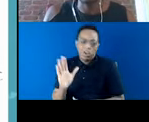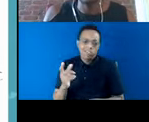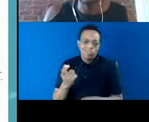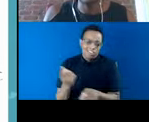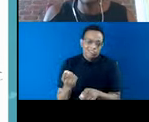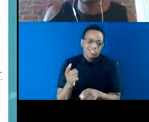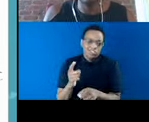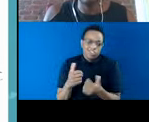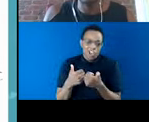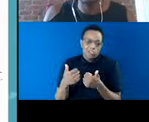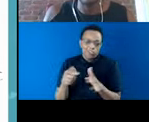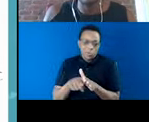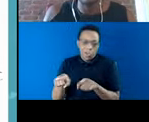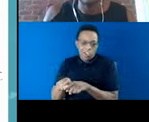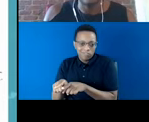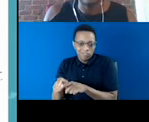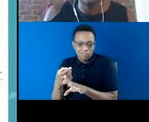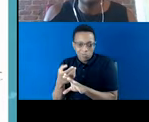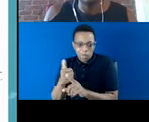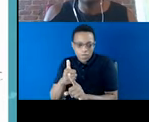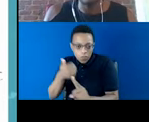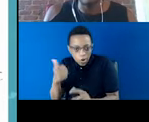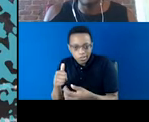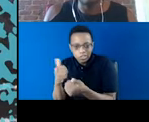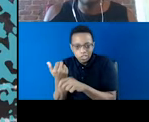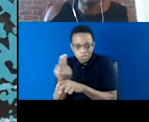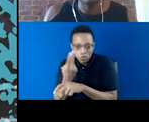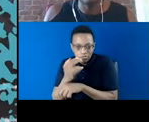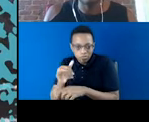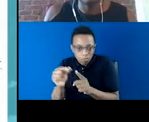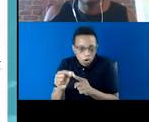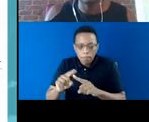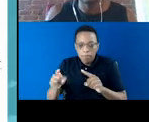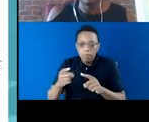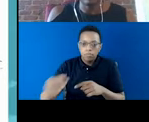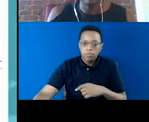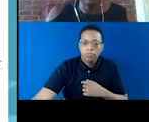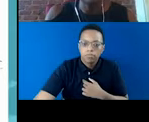And so when we are thinking of the definition of imperialism,